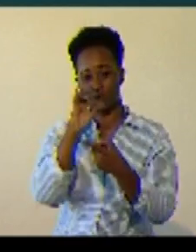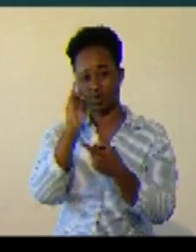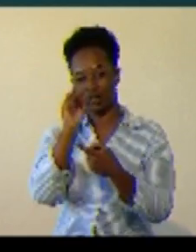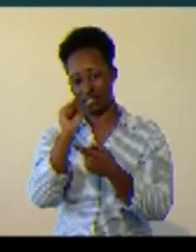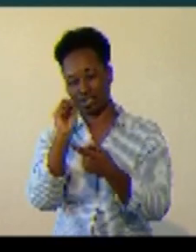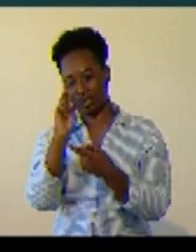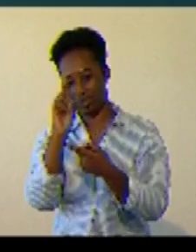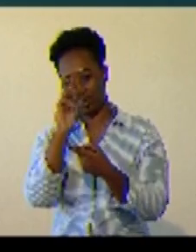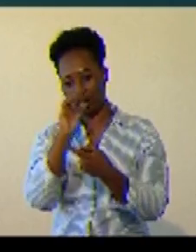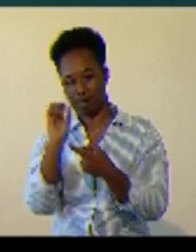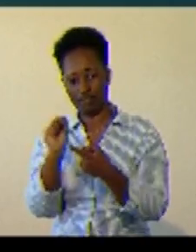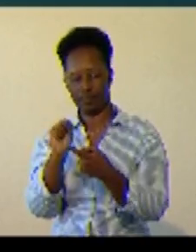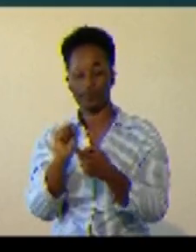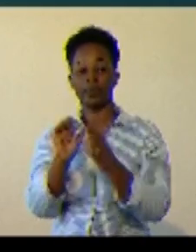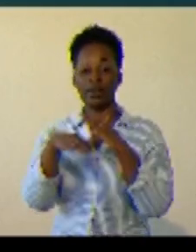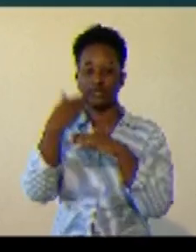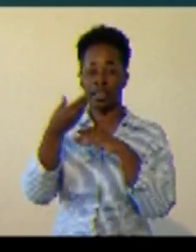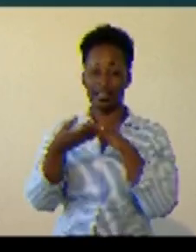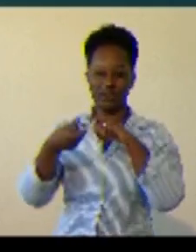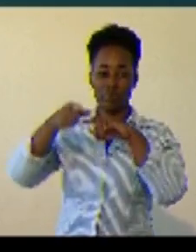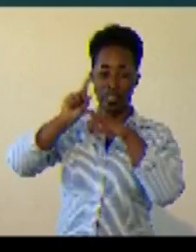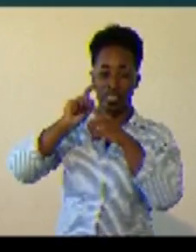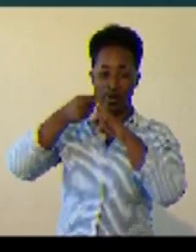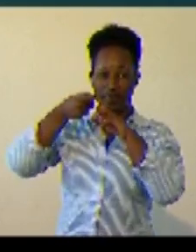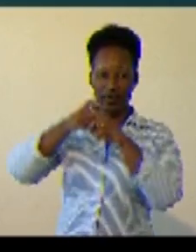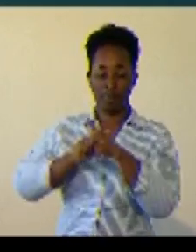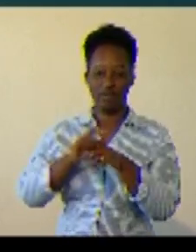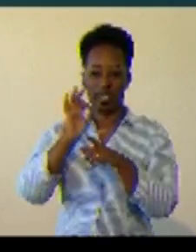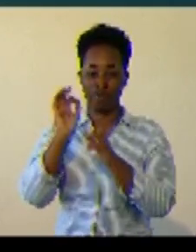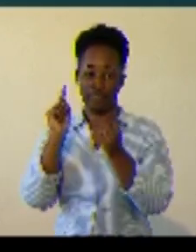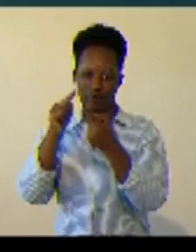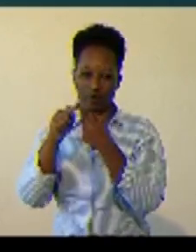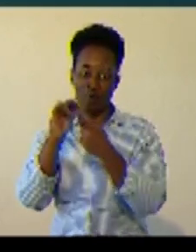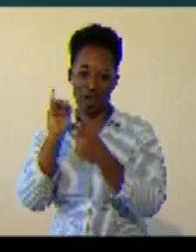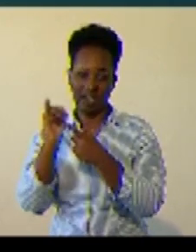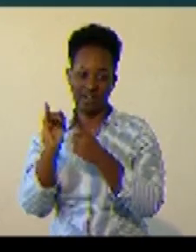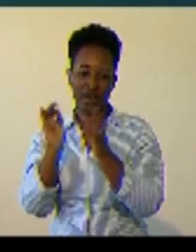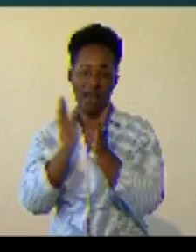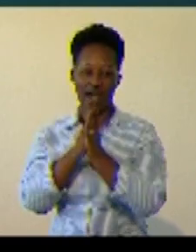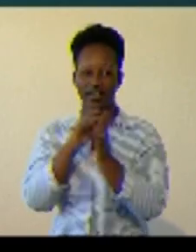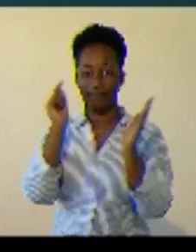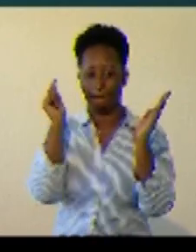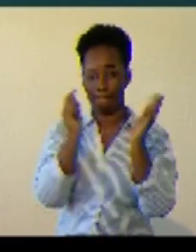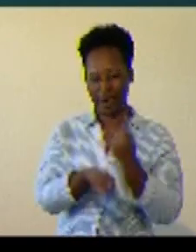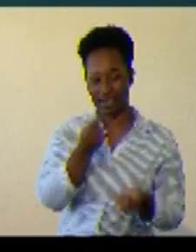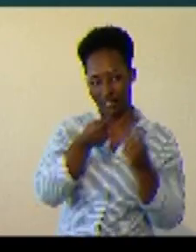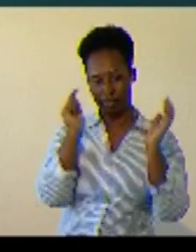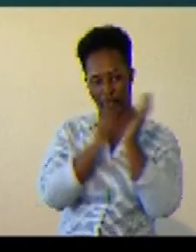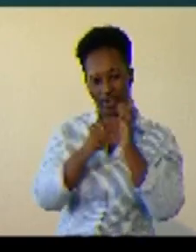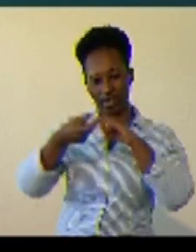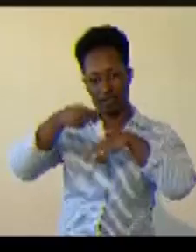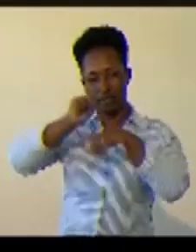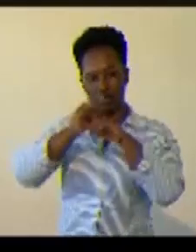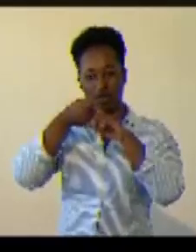C, ionization energy increases from fluorine to iodine. And D, melting point increases